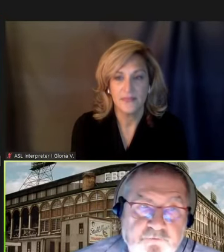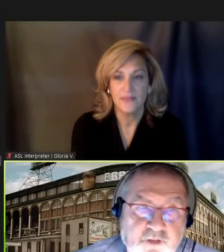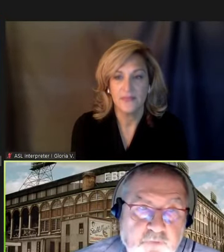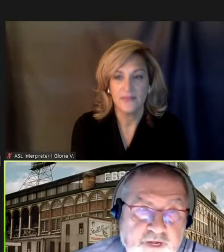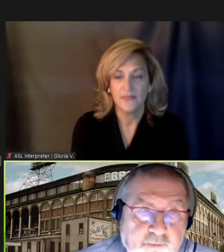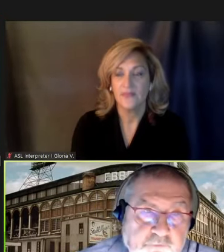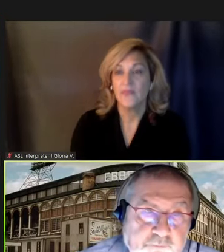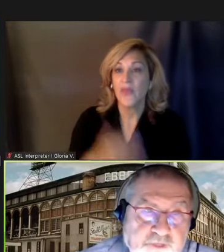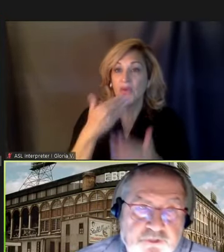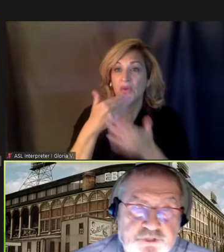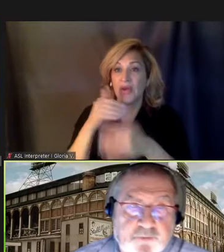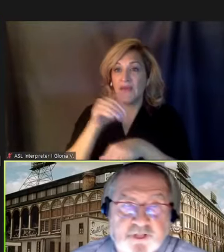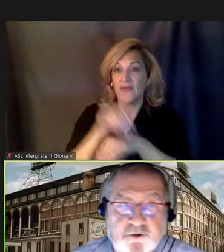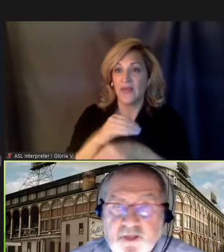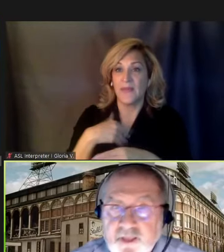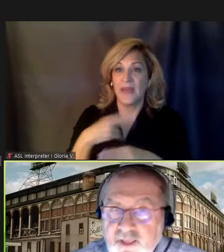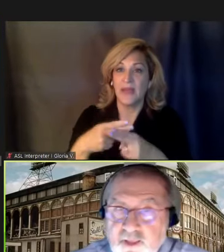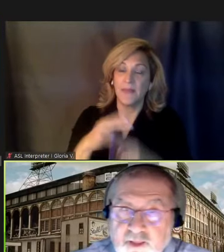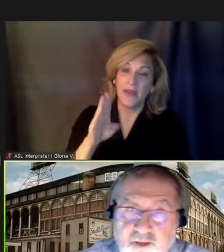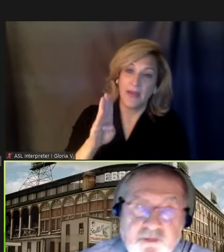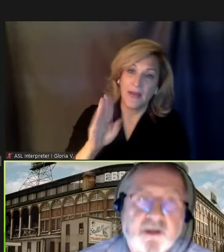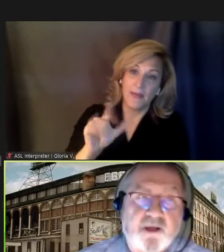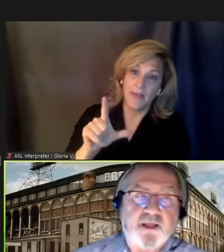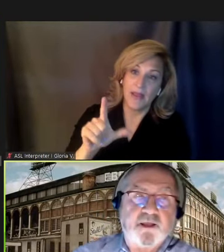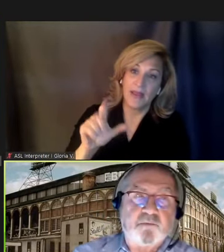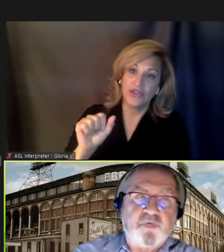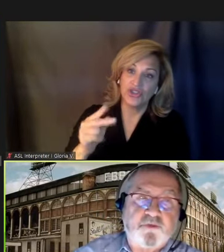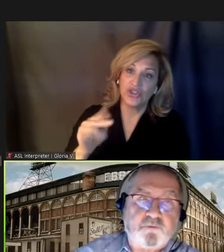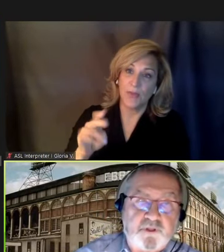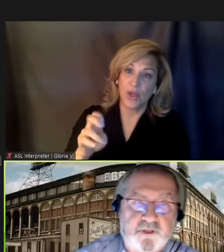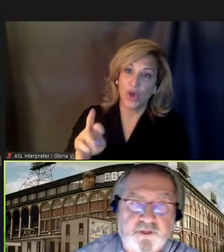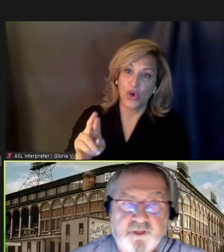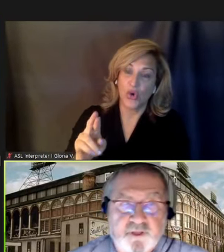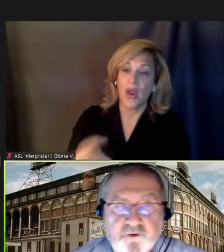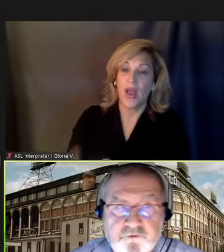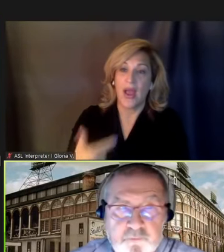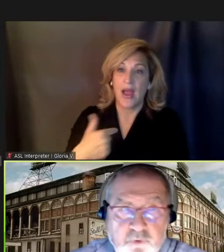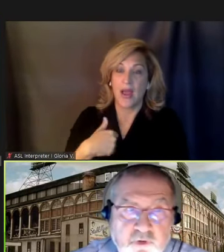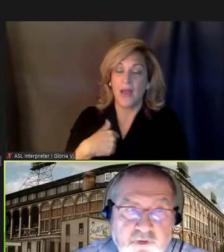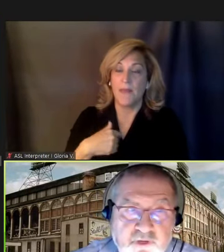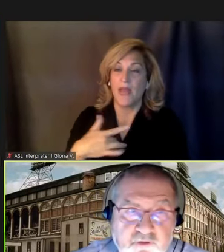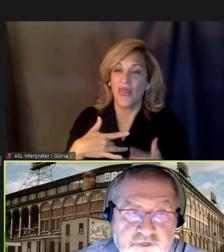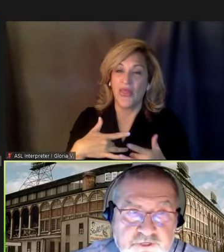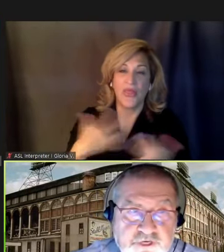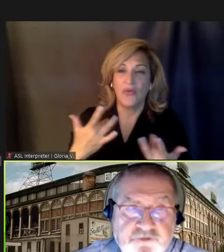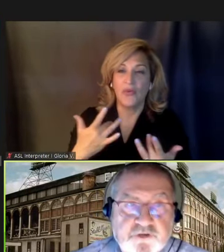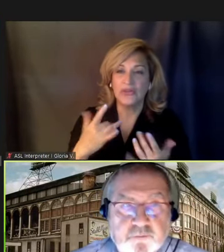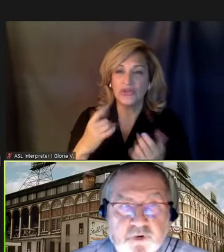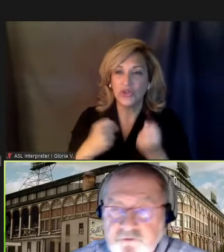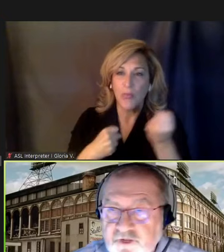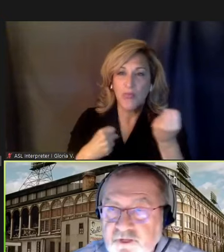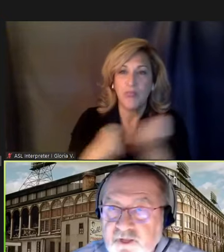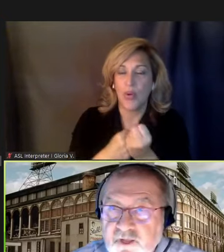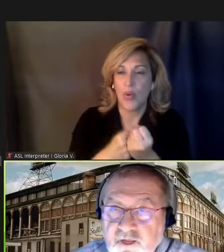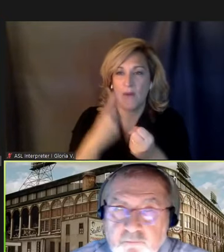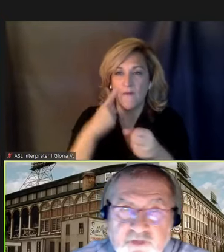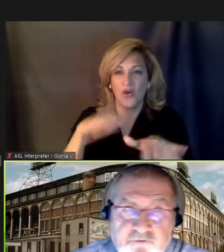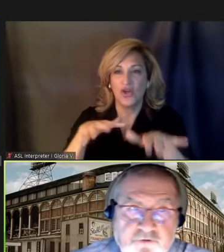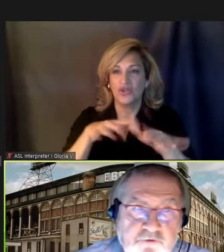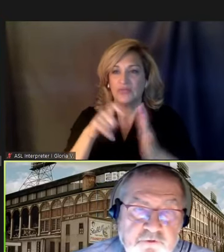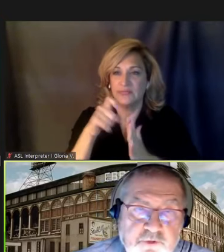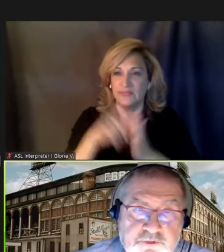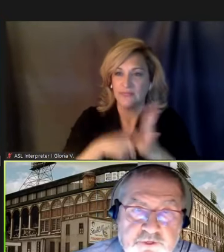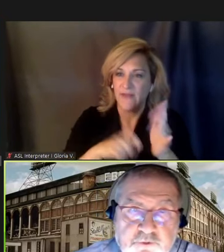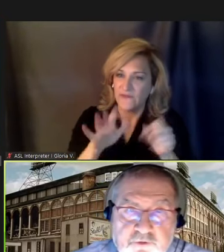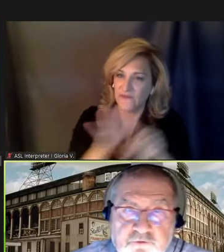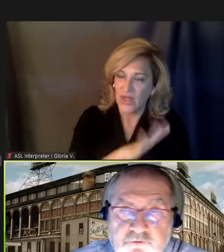Good evening. My name is Bill Schmoller, and I am thoroughly in support of congestion pricing. My